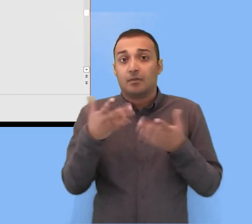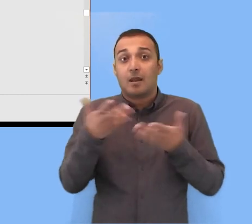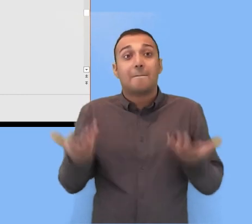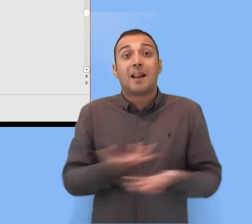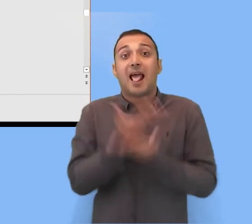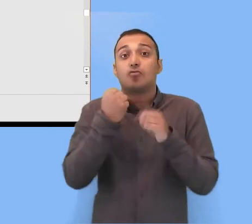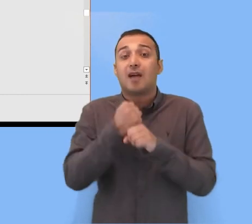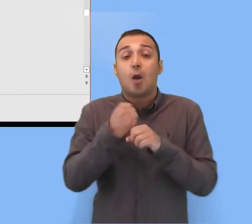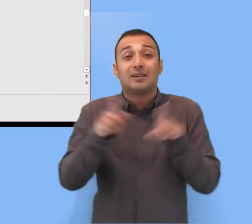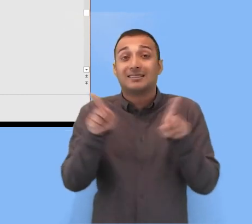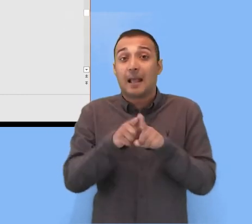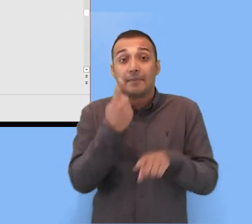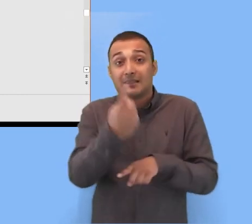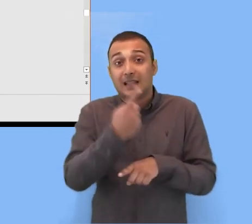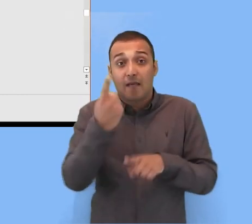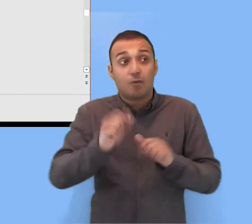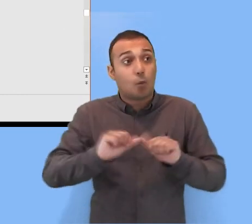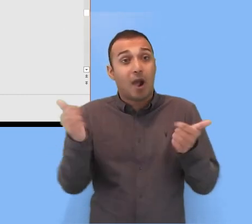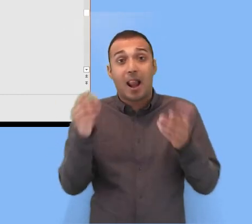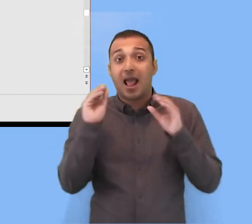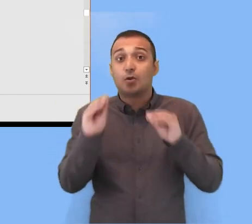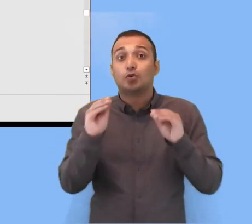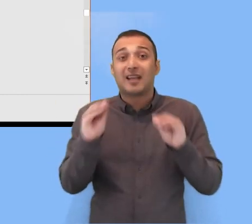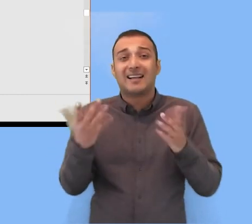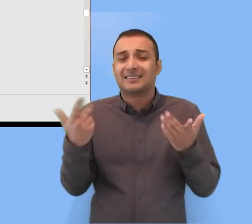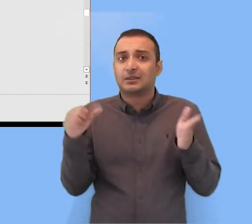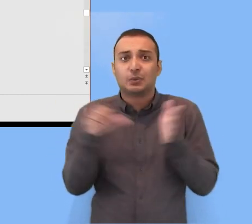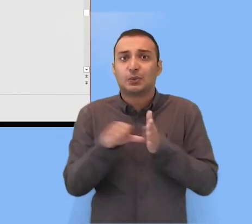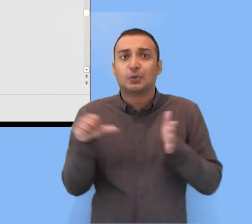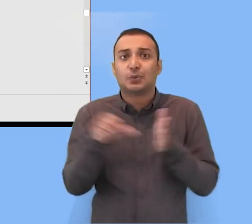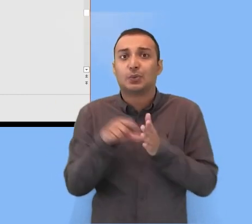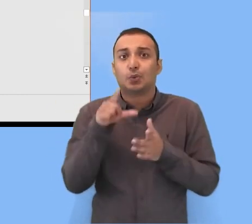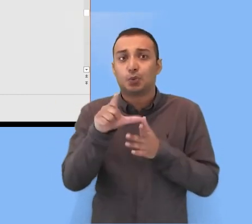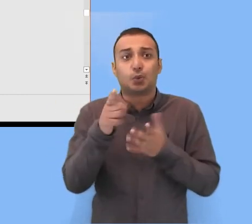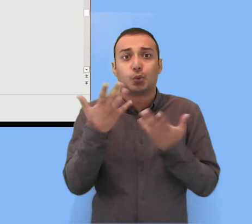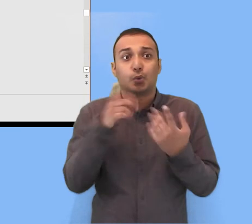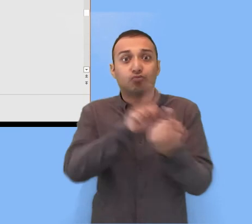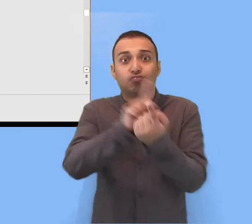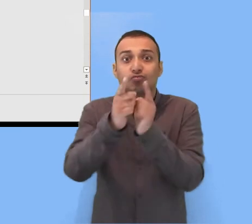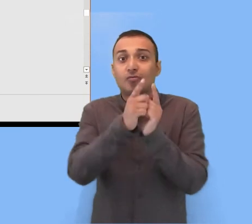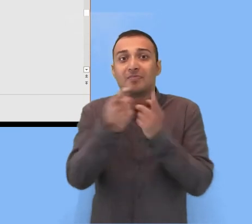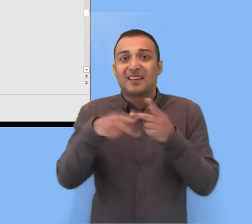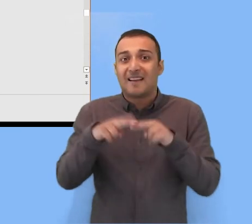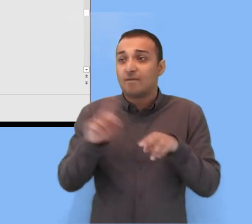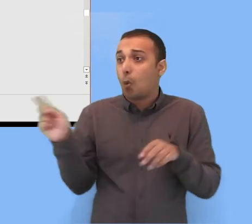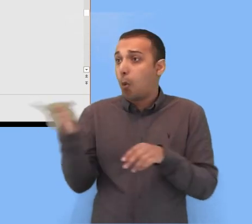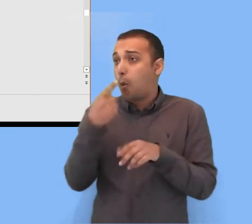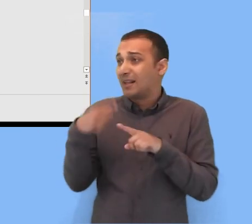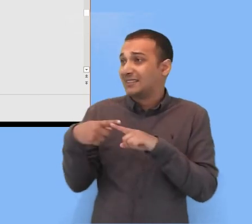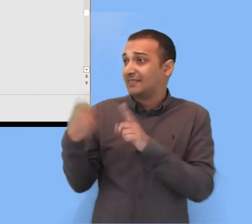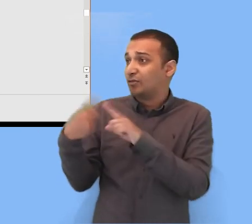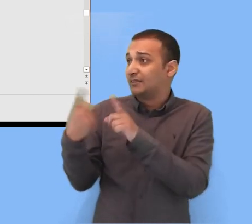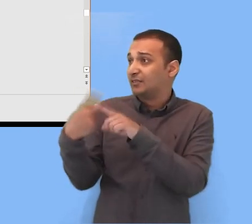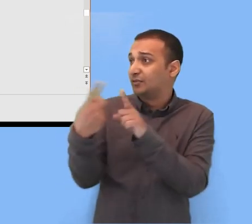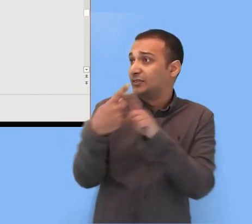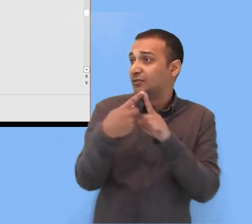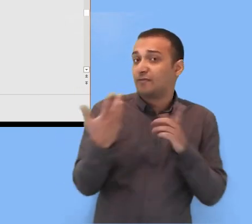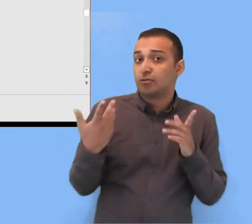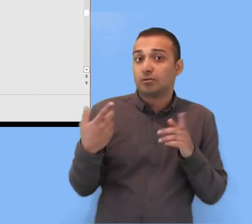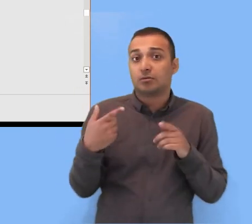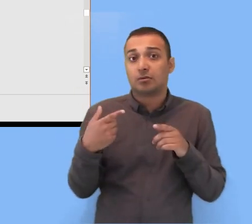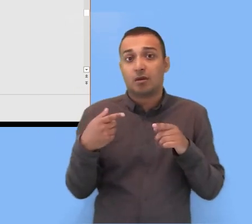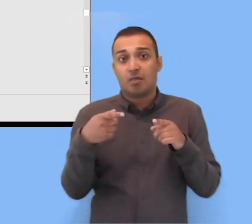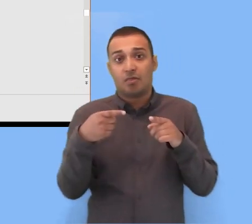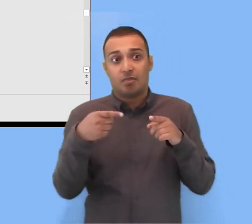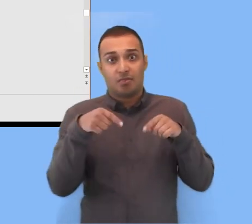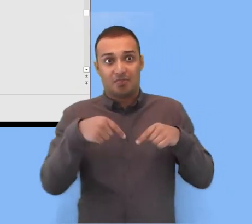it's still not that easy to just mix if you don't see anyone like you. And that's me grown up here. Imagine